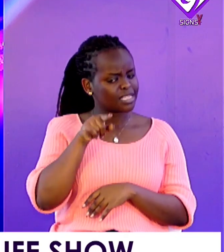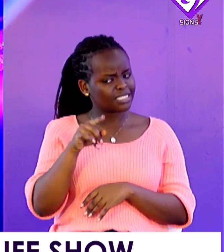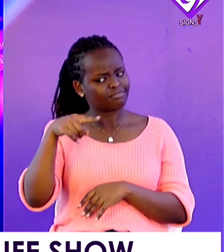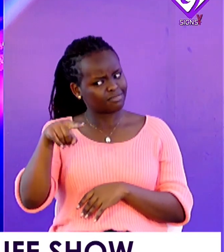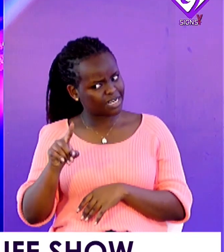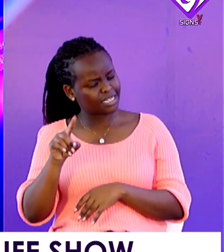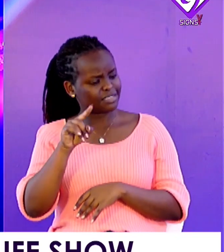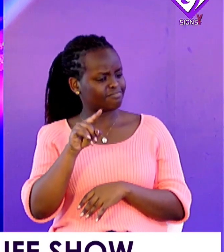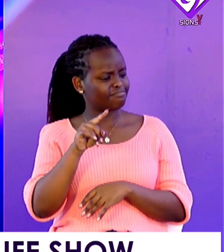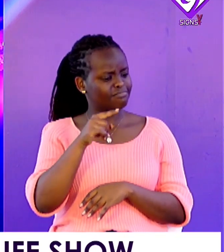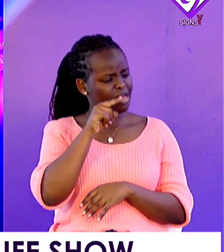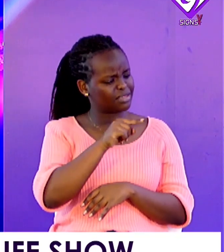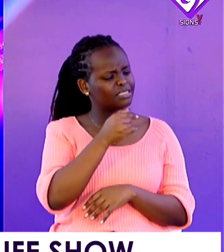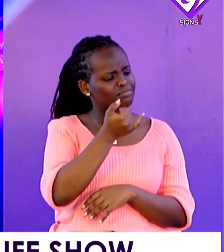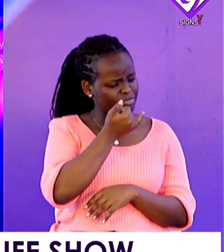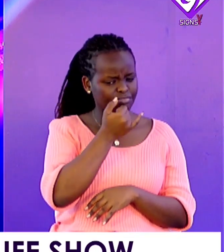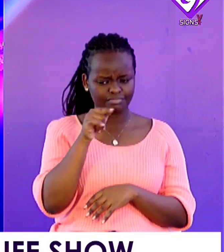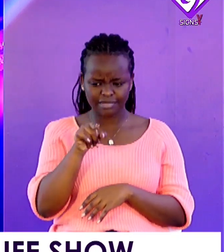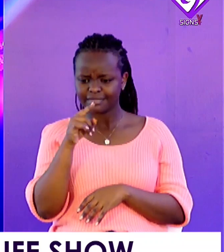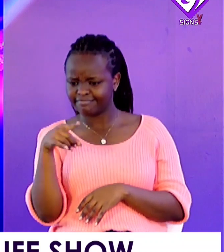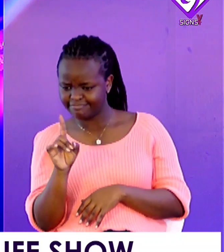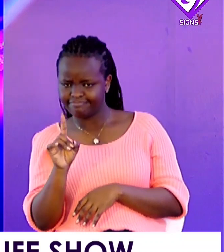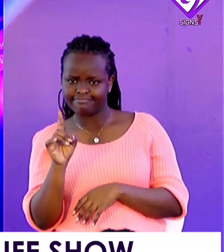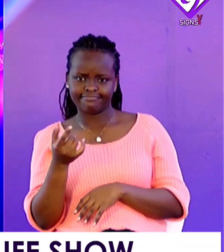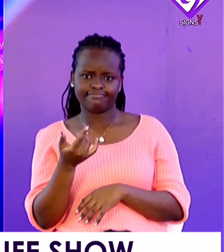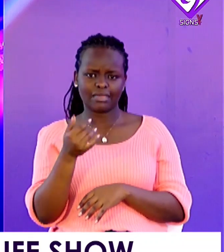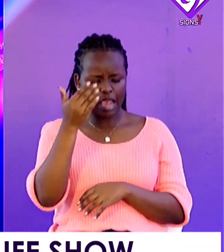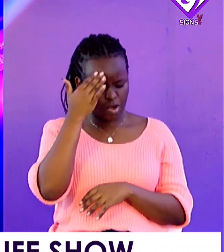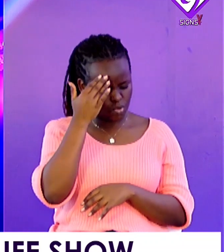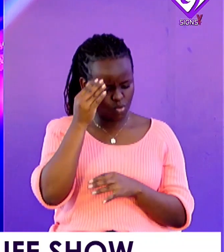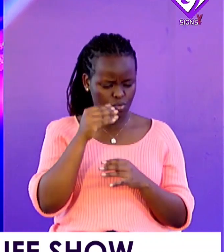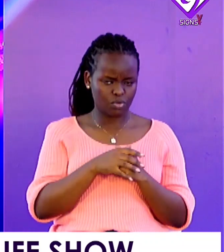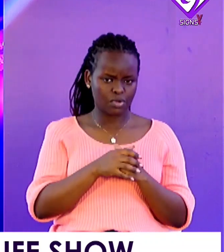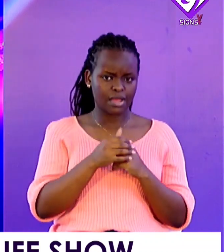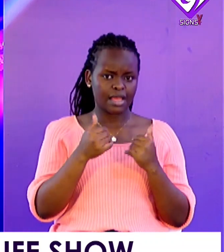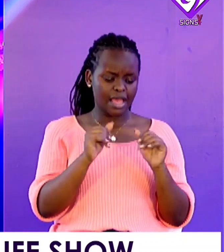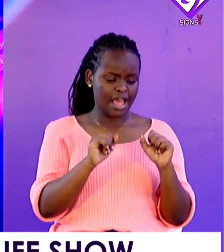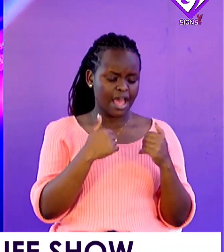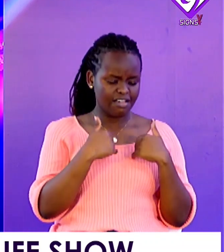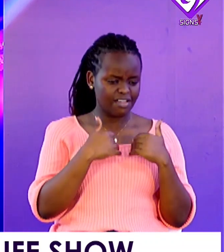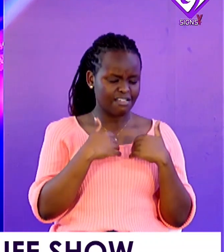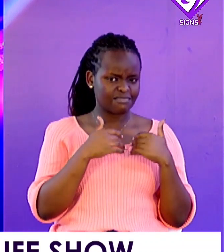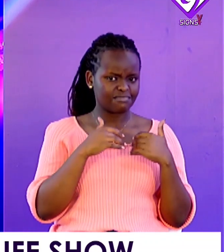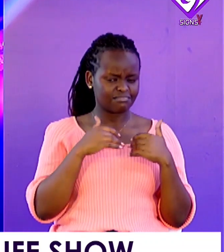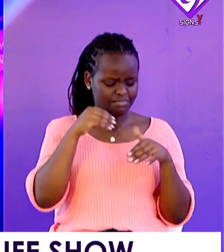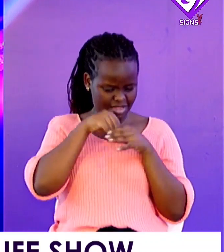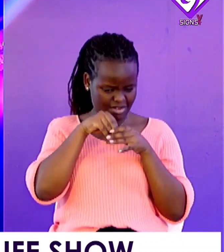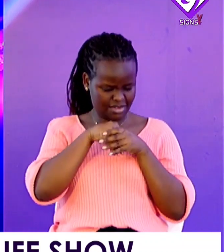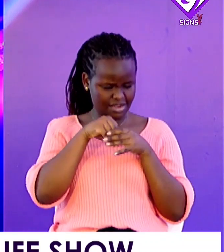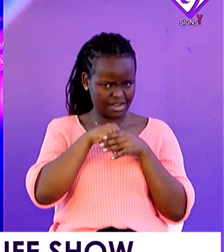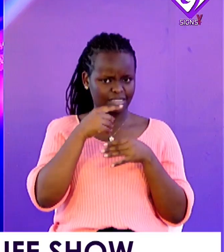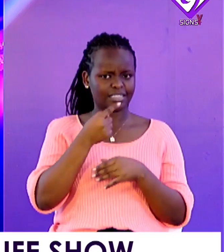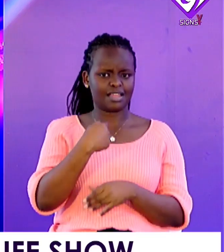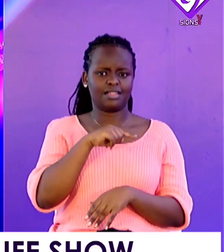this is right and wrong. Even before we are saved, we have the conscience that tells us. But when